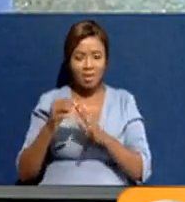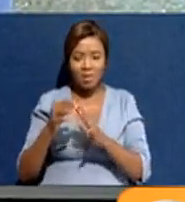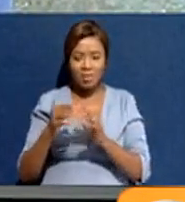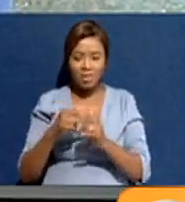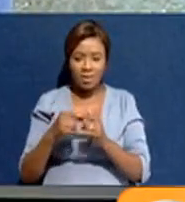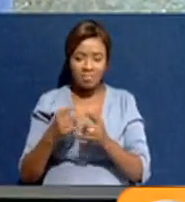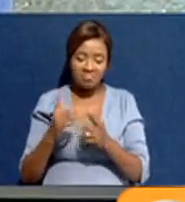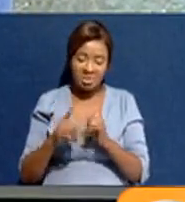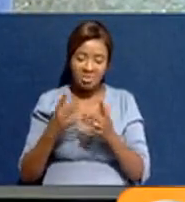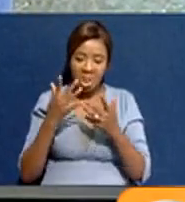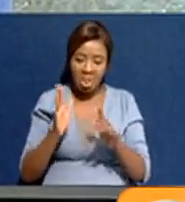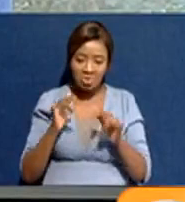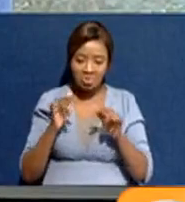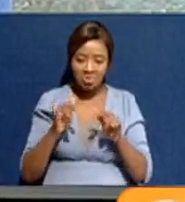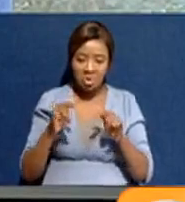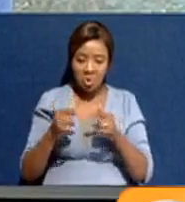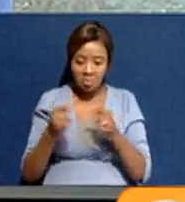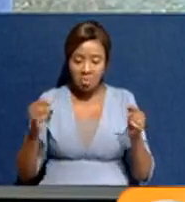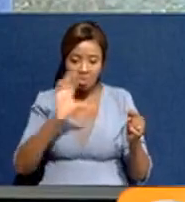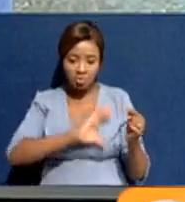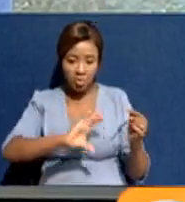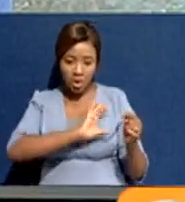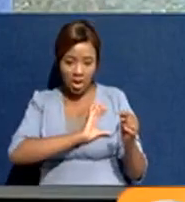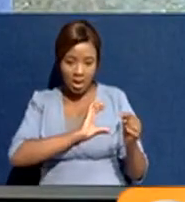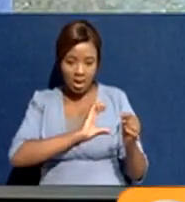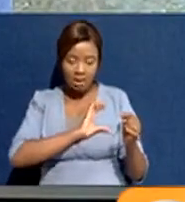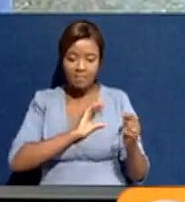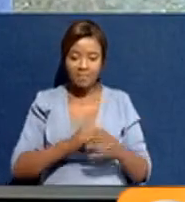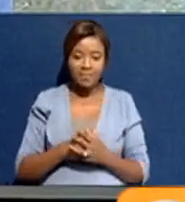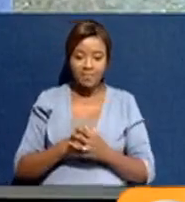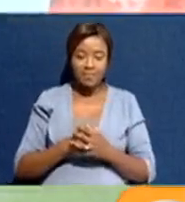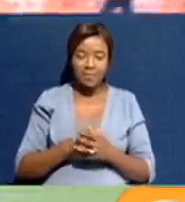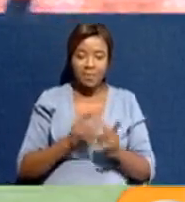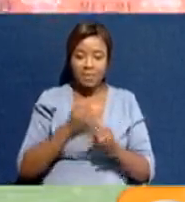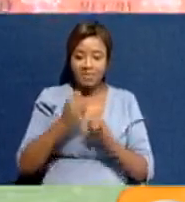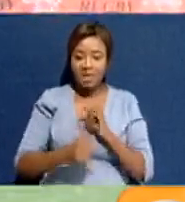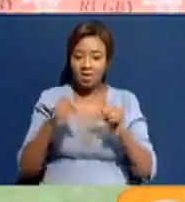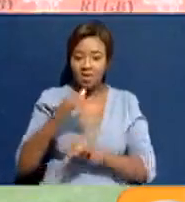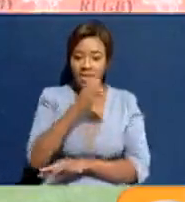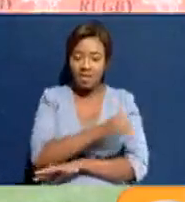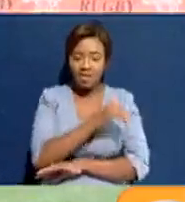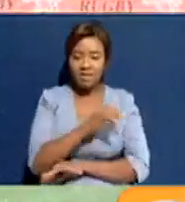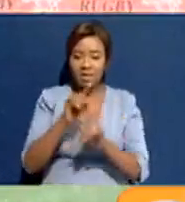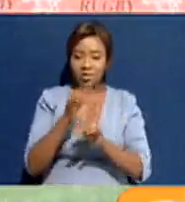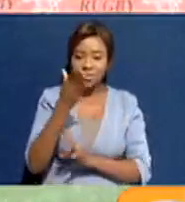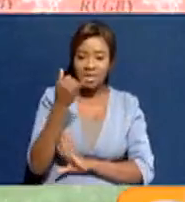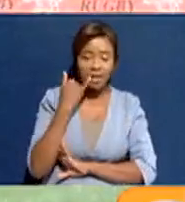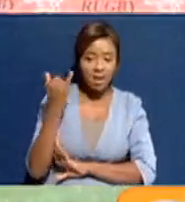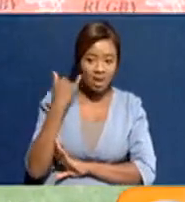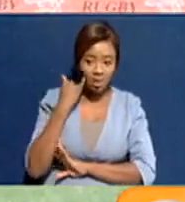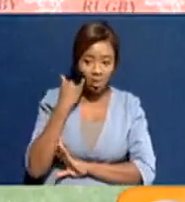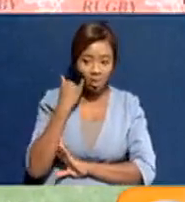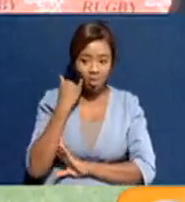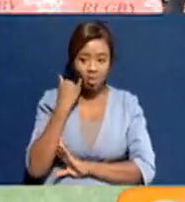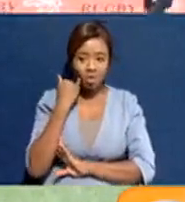Sevens. Shujaa lost to Canada in the relegation playoffs finals this evening. In Nakuru, KCB clinched